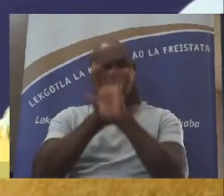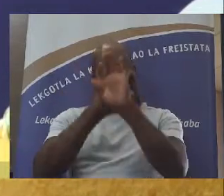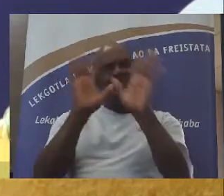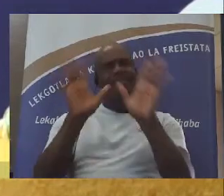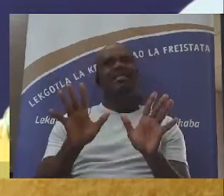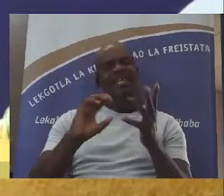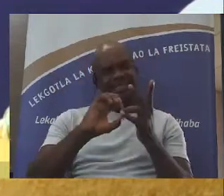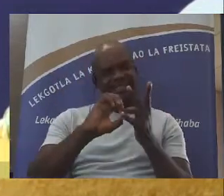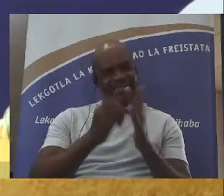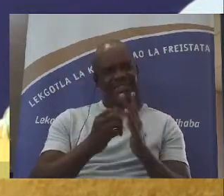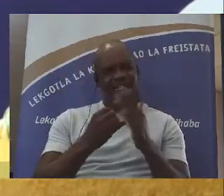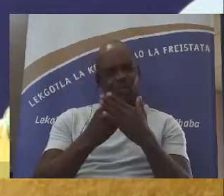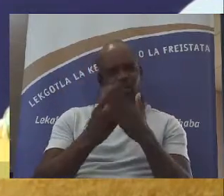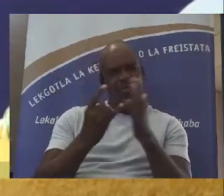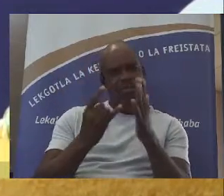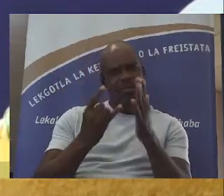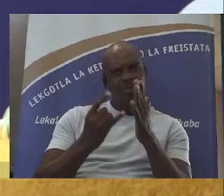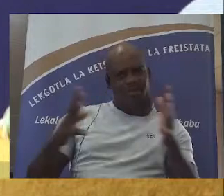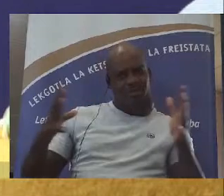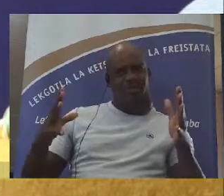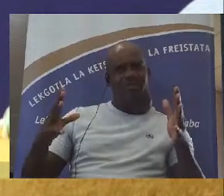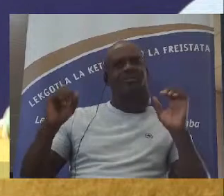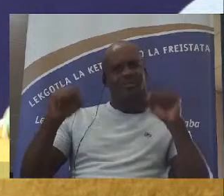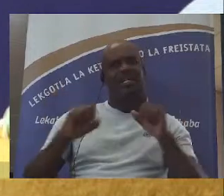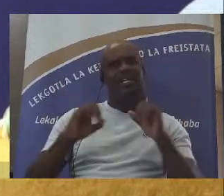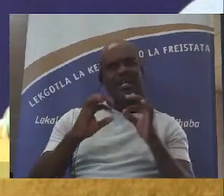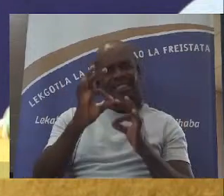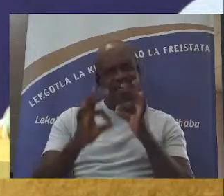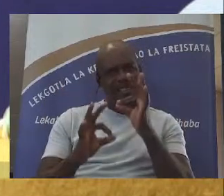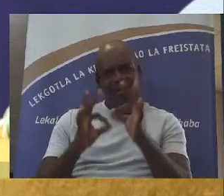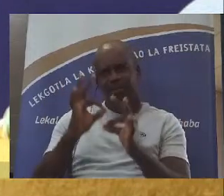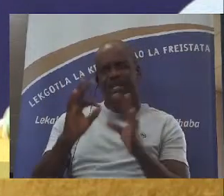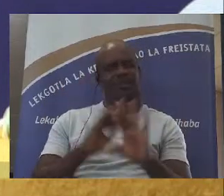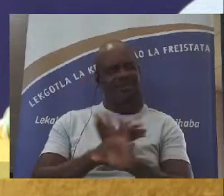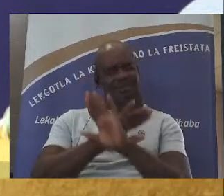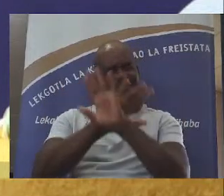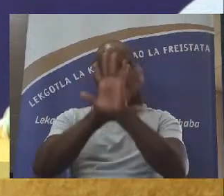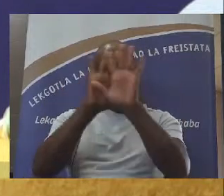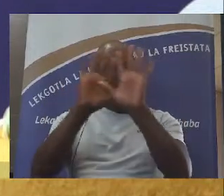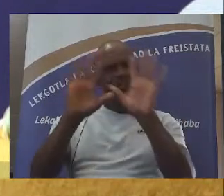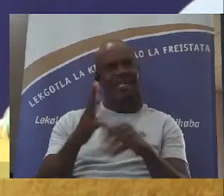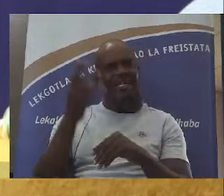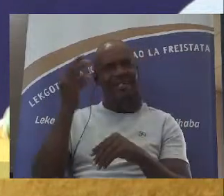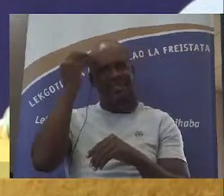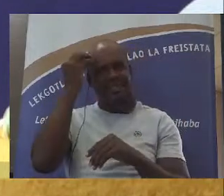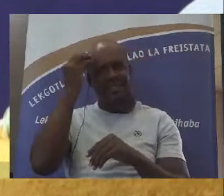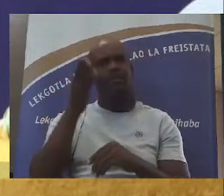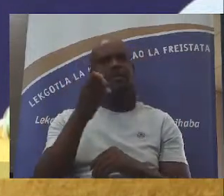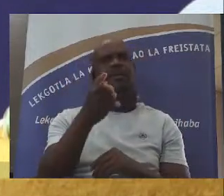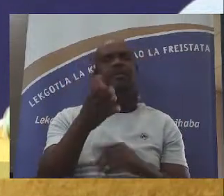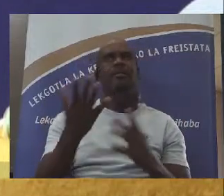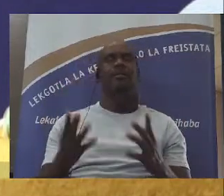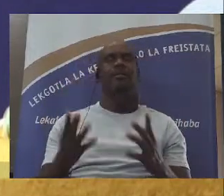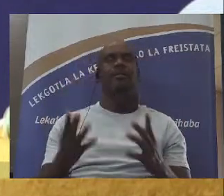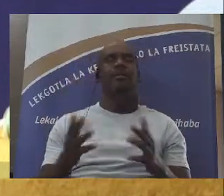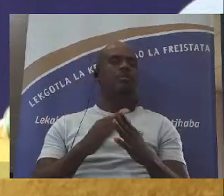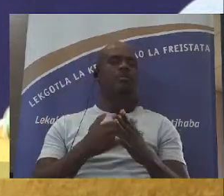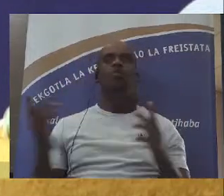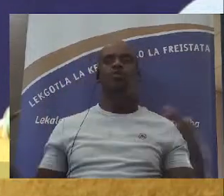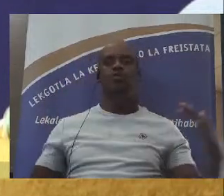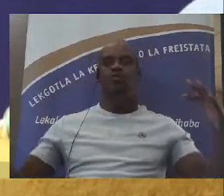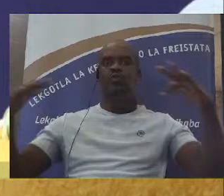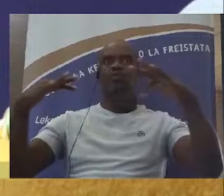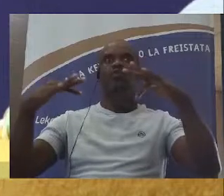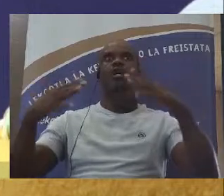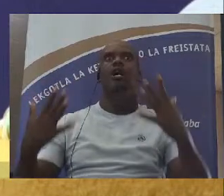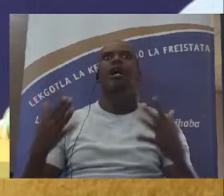leke ho ibula hanyane hore a le bontshe hore taba ke ena me leng teng hobane jwalo ka re le mo kaofela